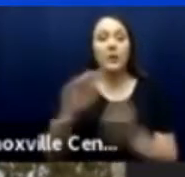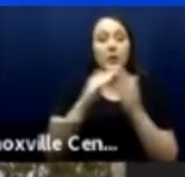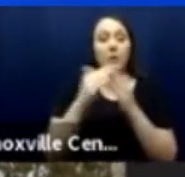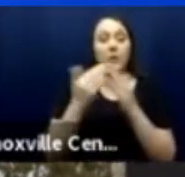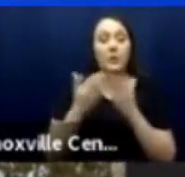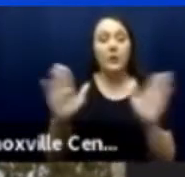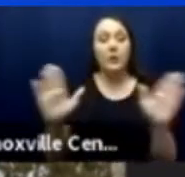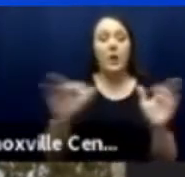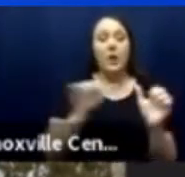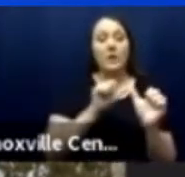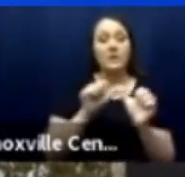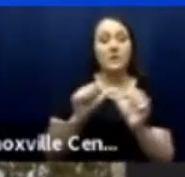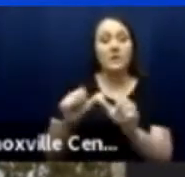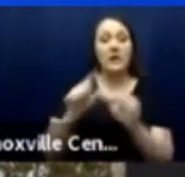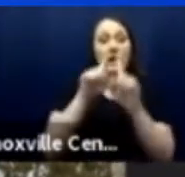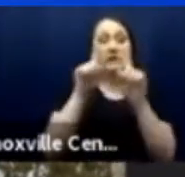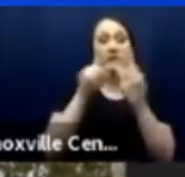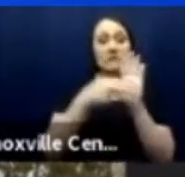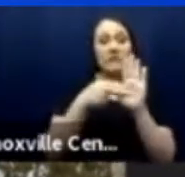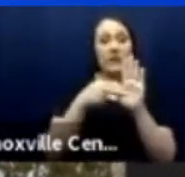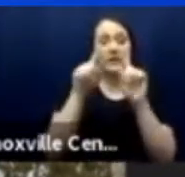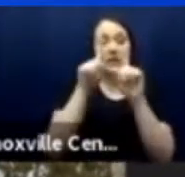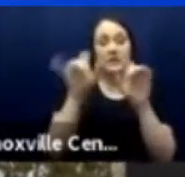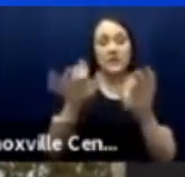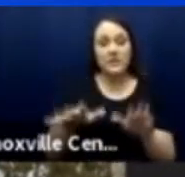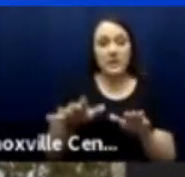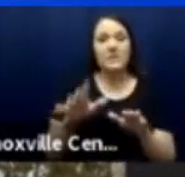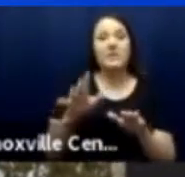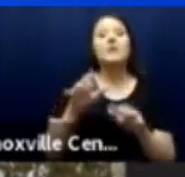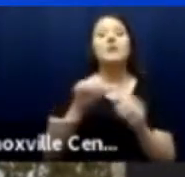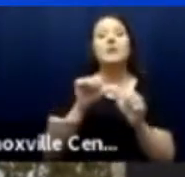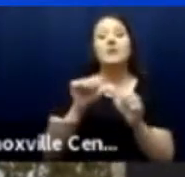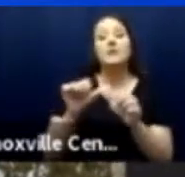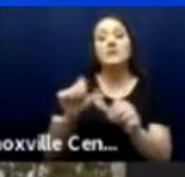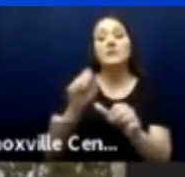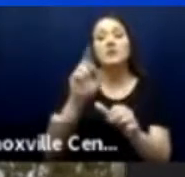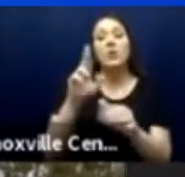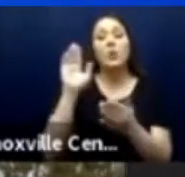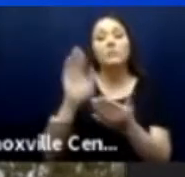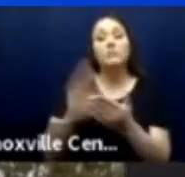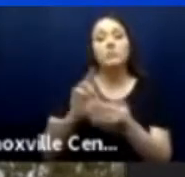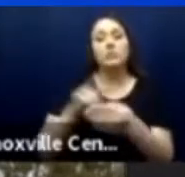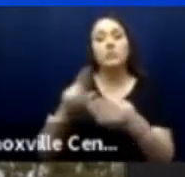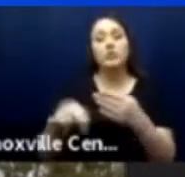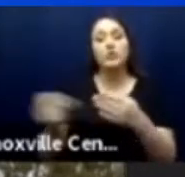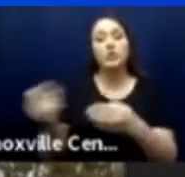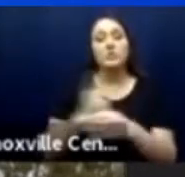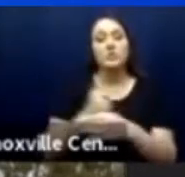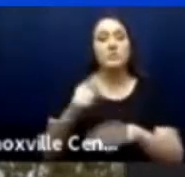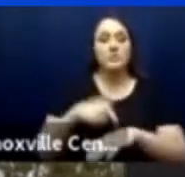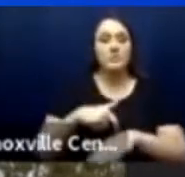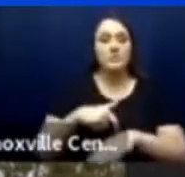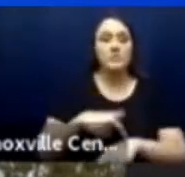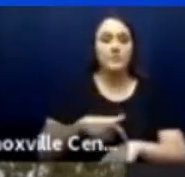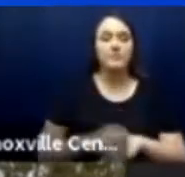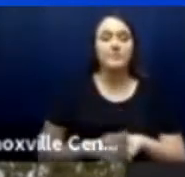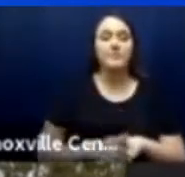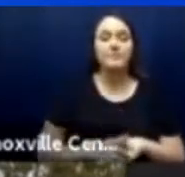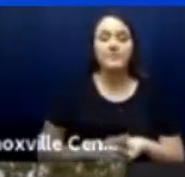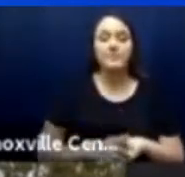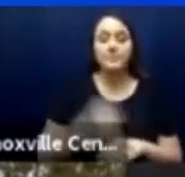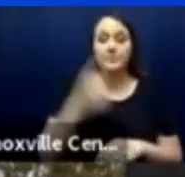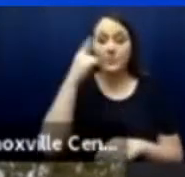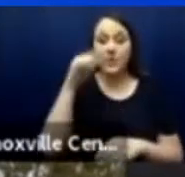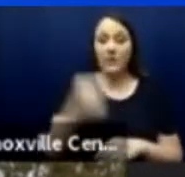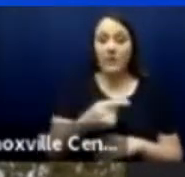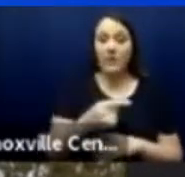and increased diagnostic testing with consistent or decreased test result reporting turnaround time. For